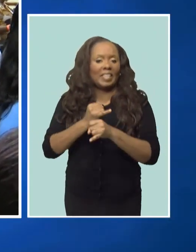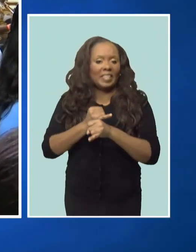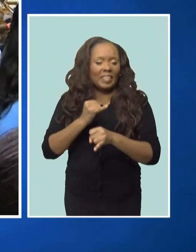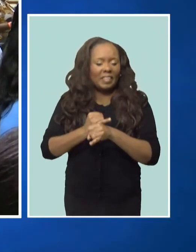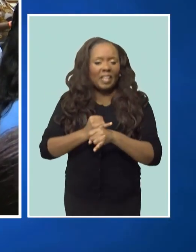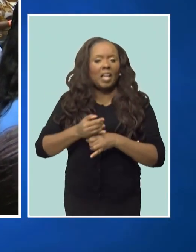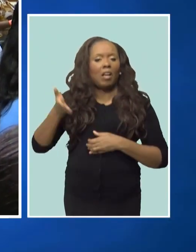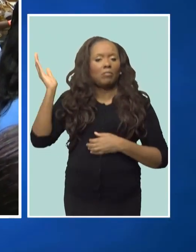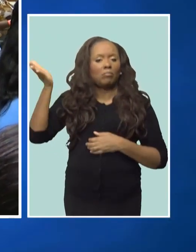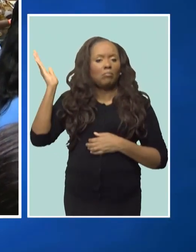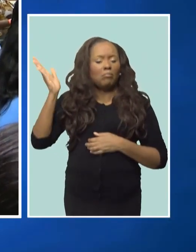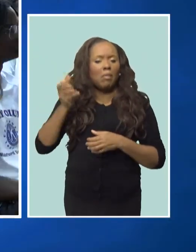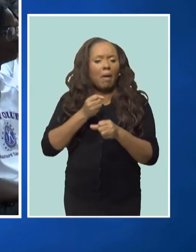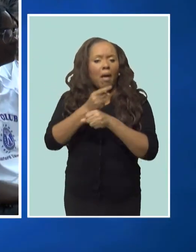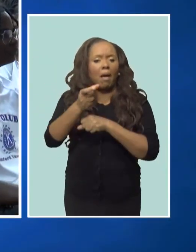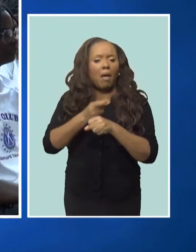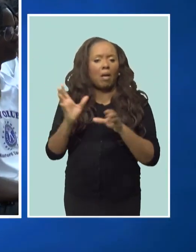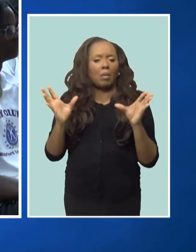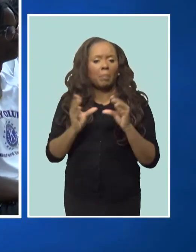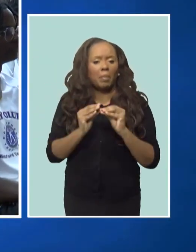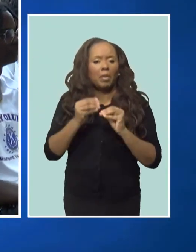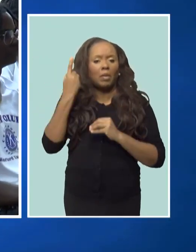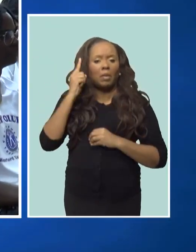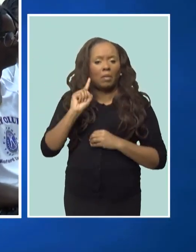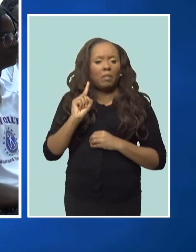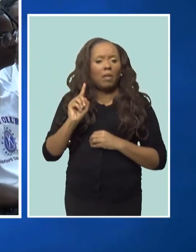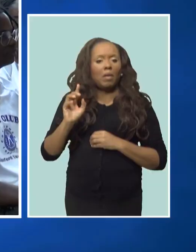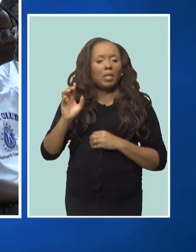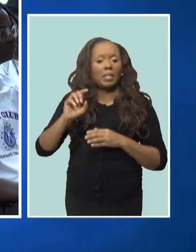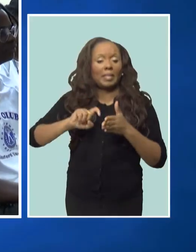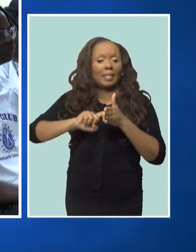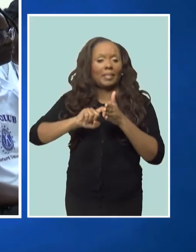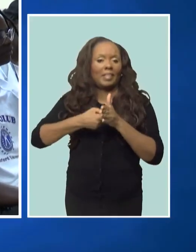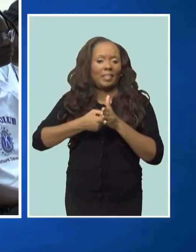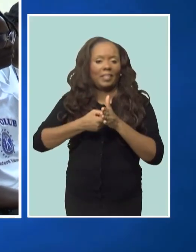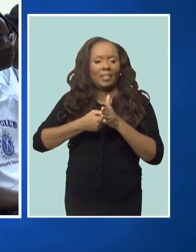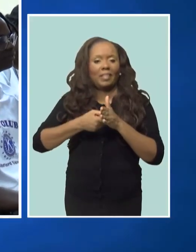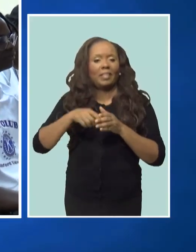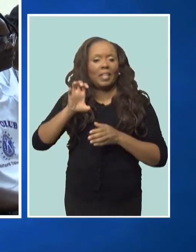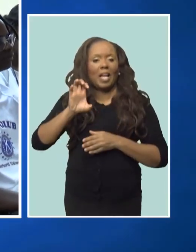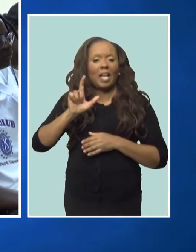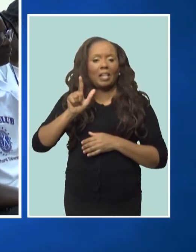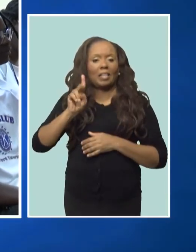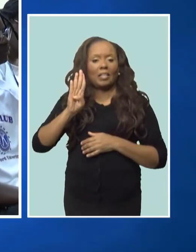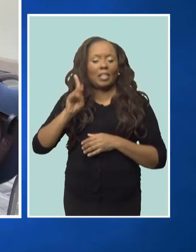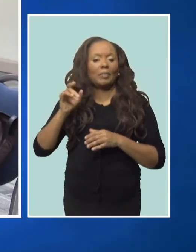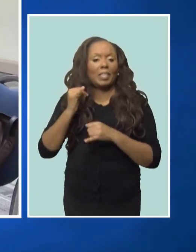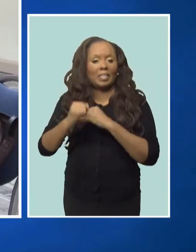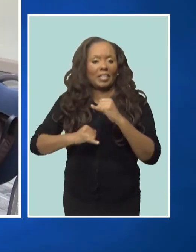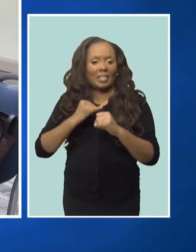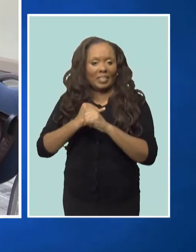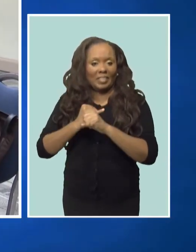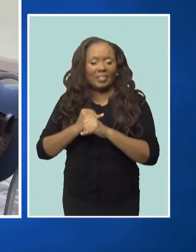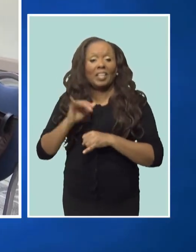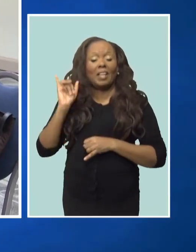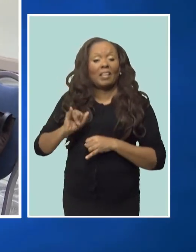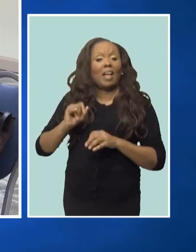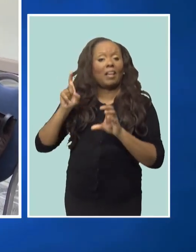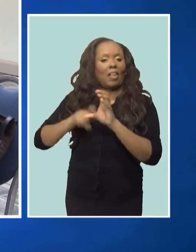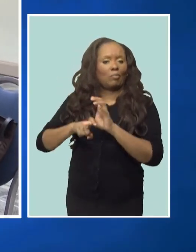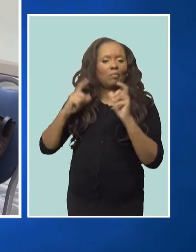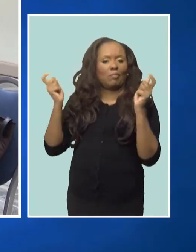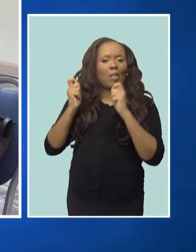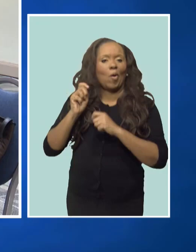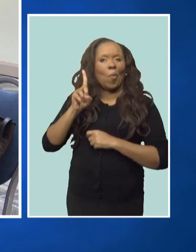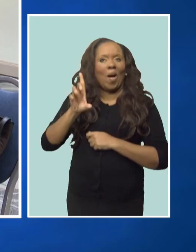who was speaking at the annual convention of the Barbados contingent of Key Club International. The club is celebrating 100 years of service, and